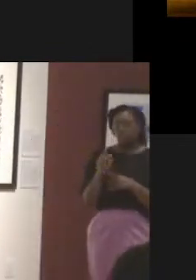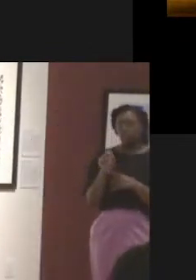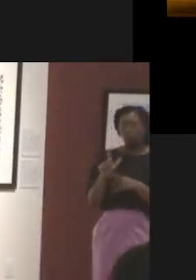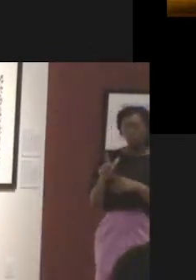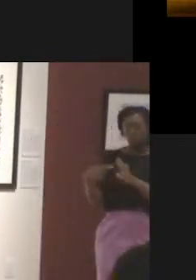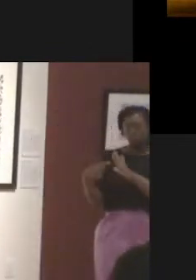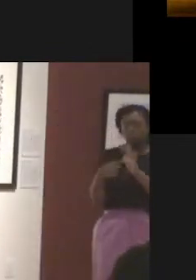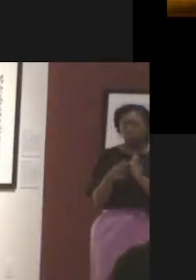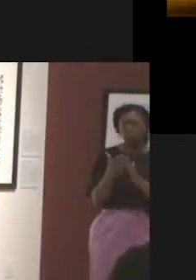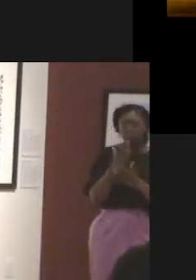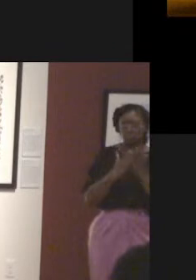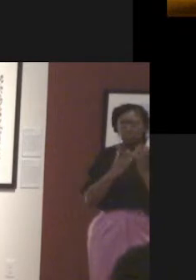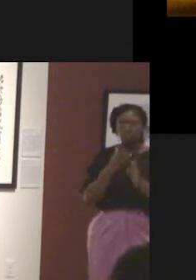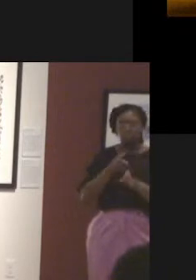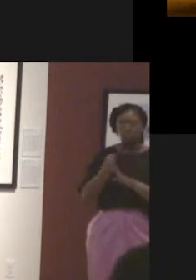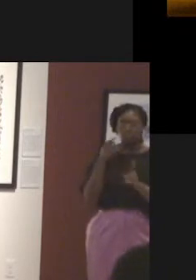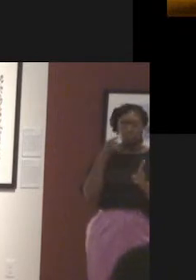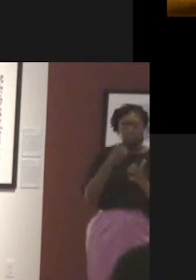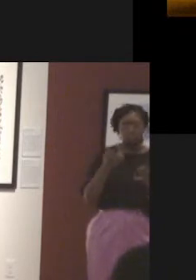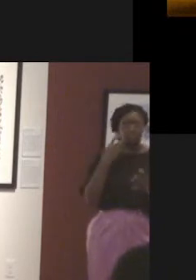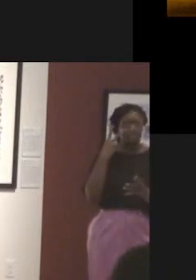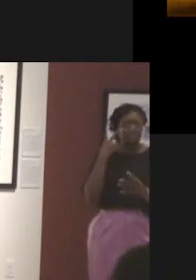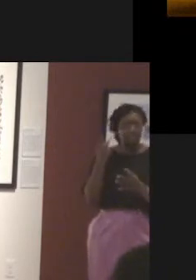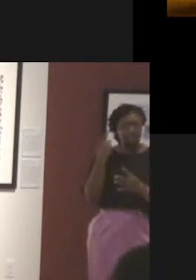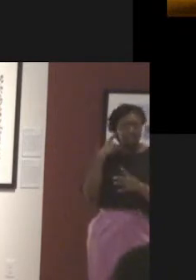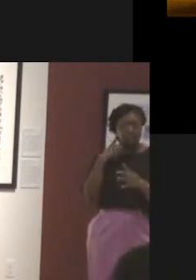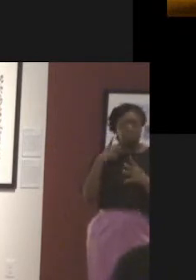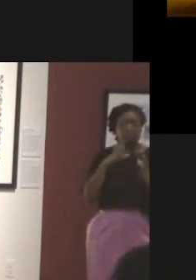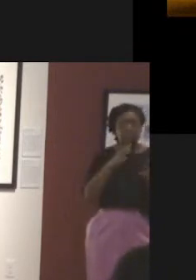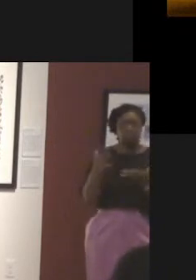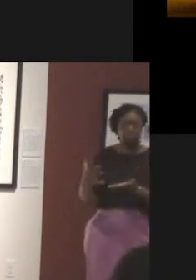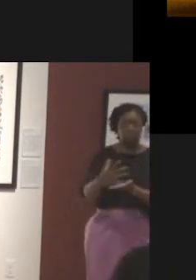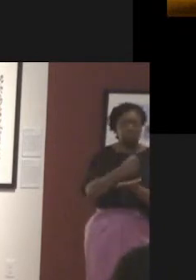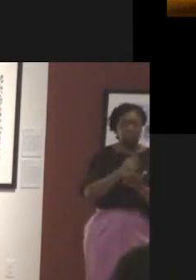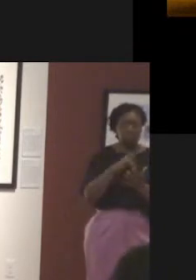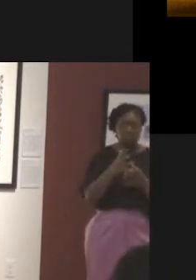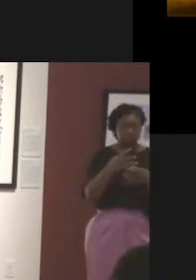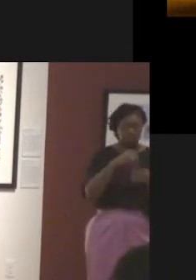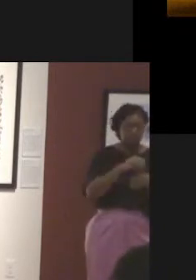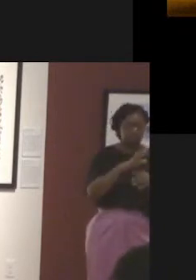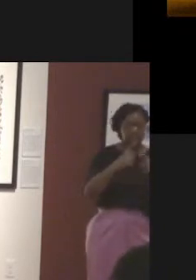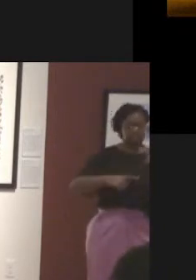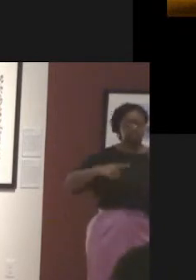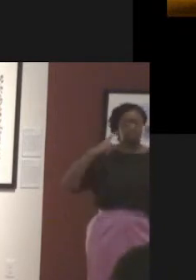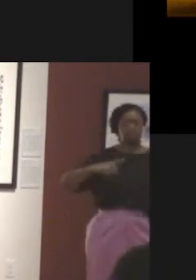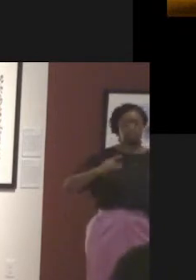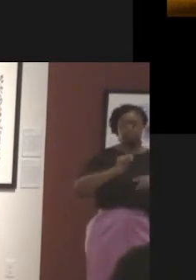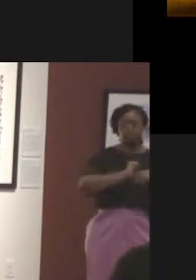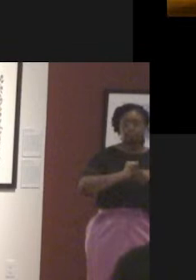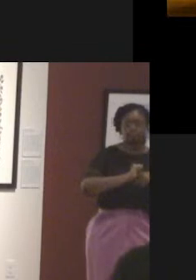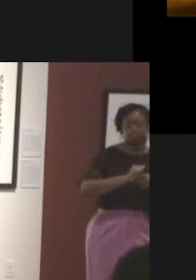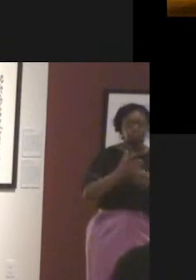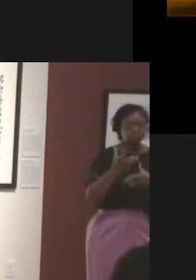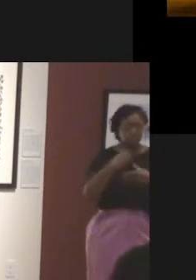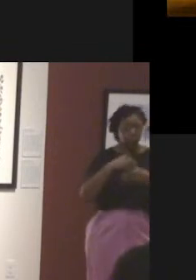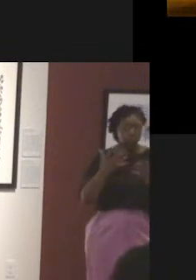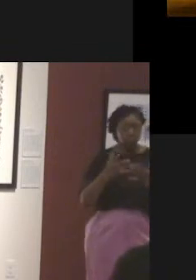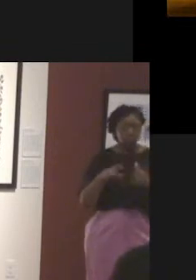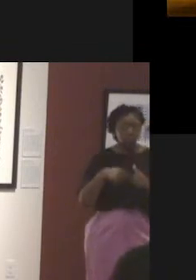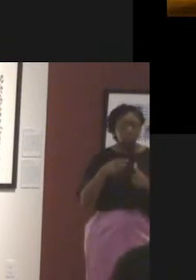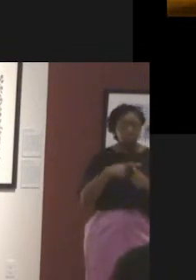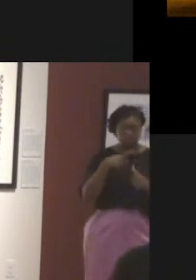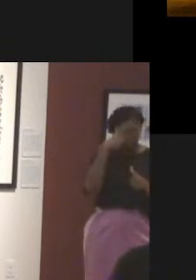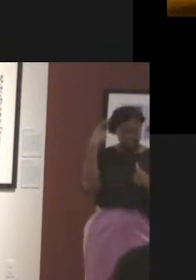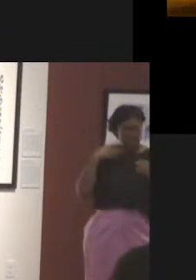some of the main points of what I see as the constellation that composes his diverse practice. These include the